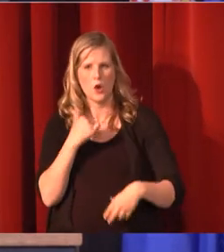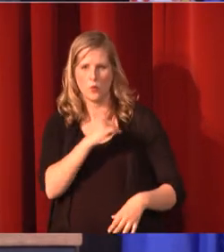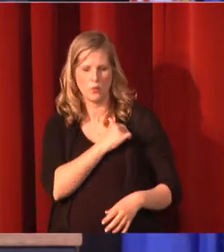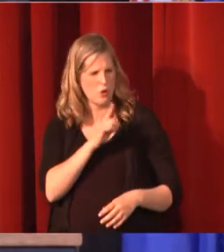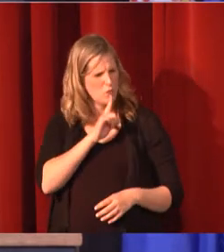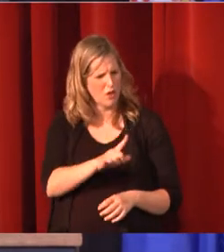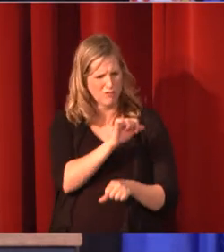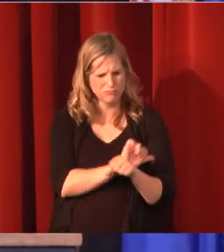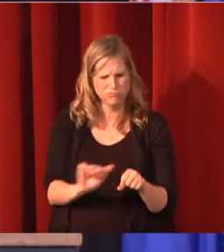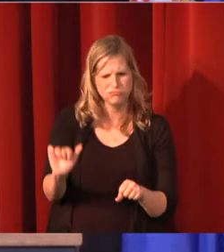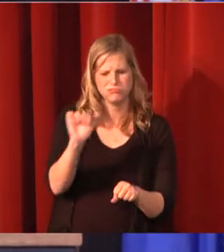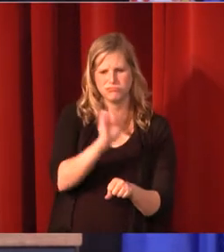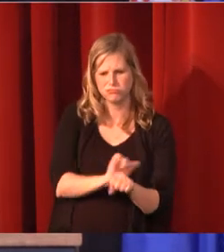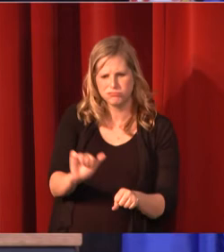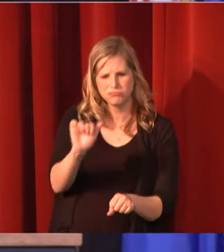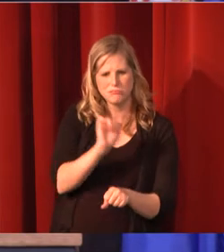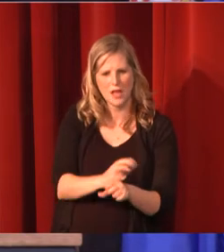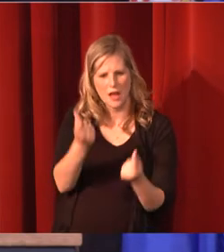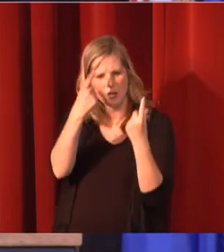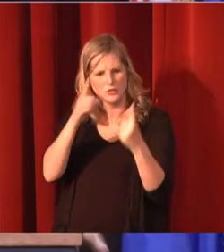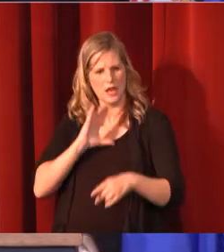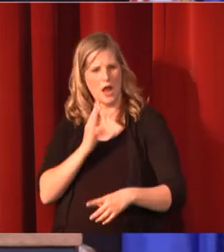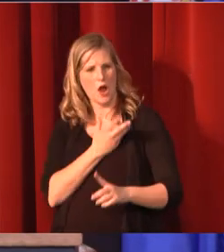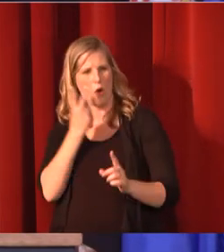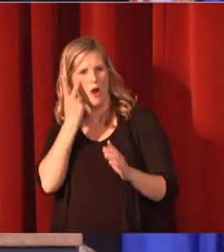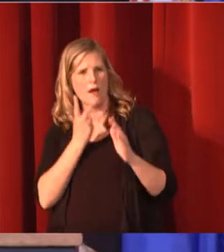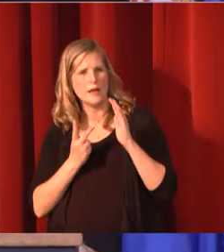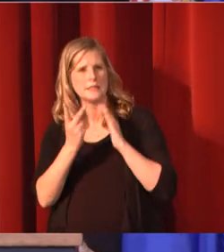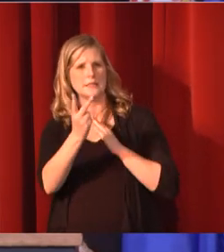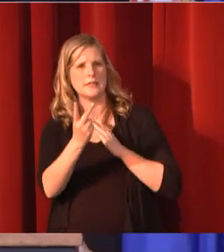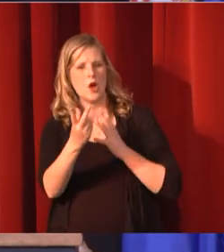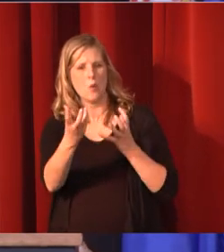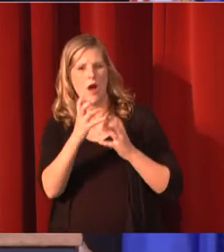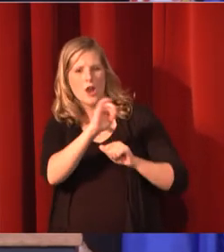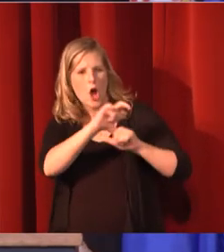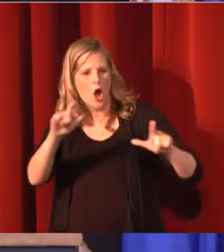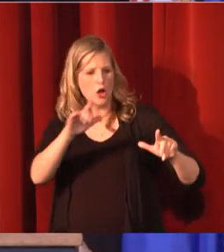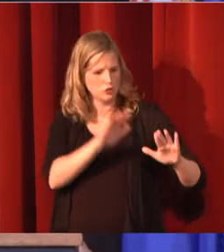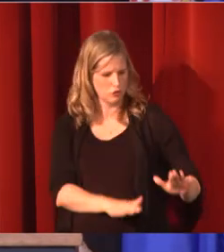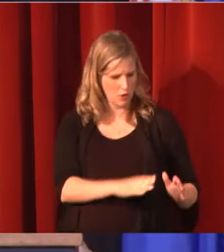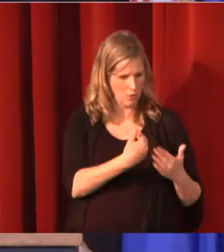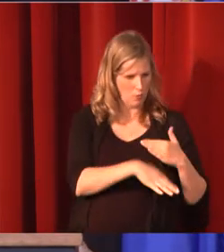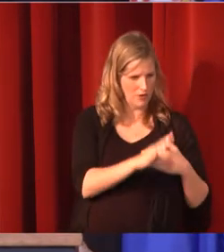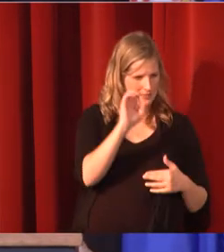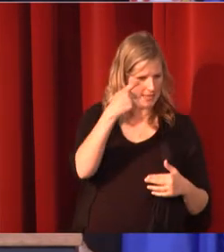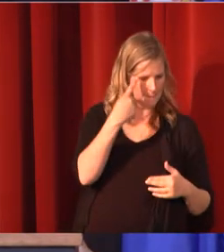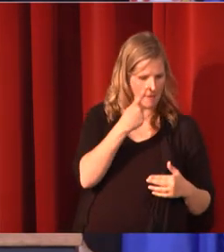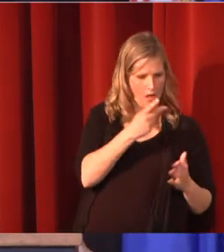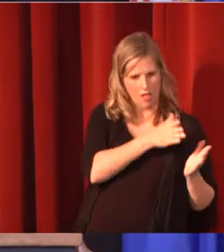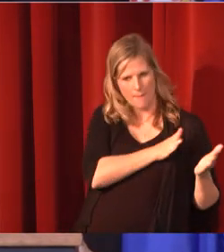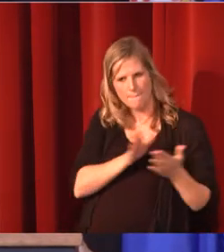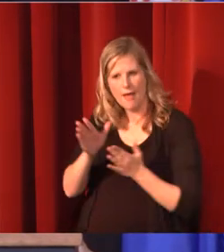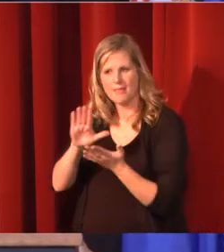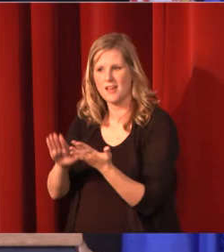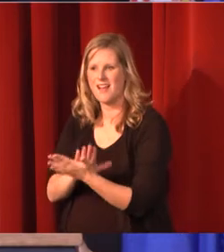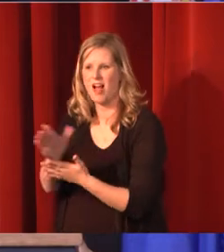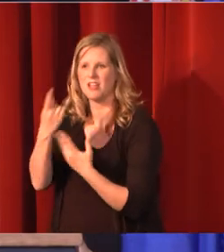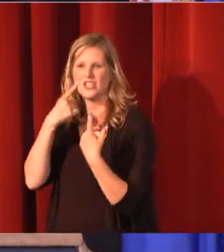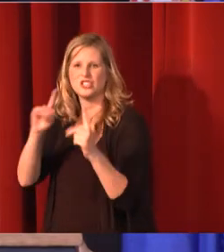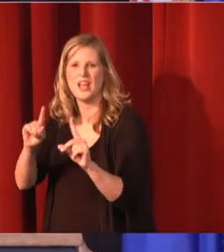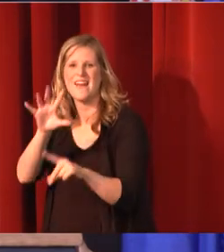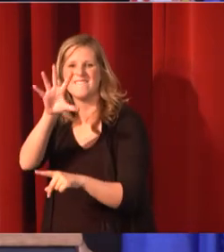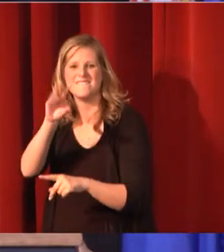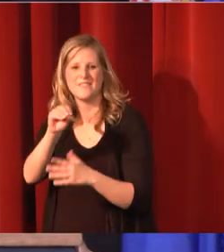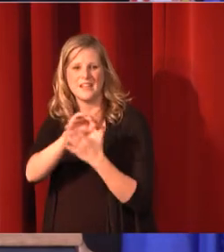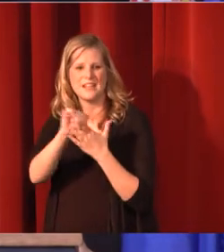hard to realize our vision of starting every child born in st. Paul on the path to college with $50